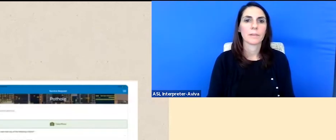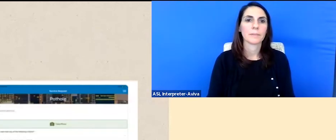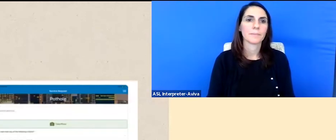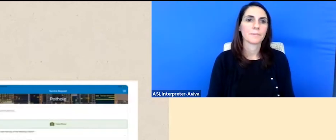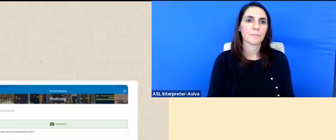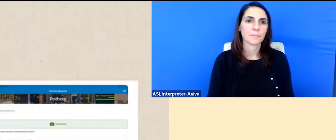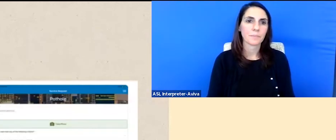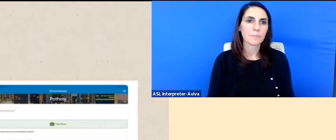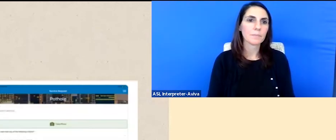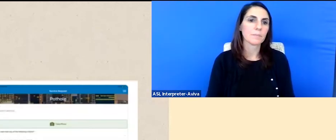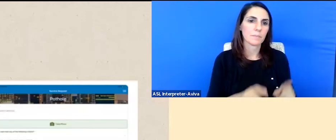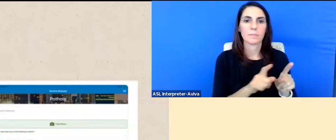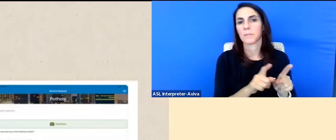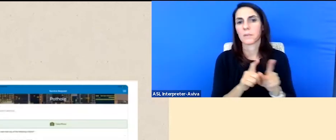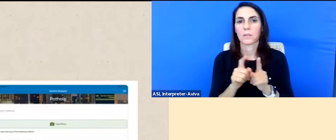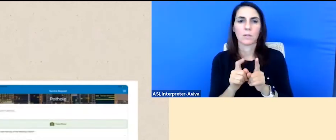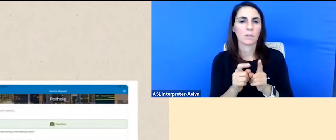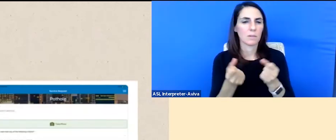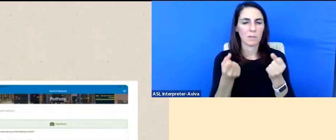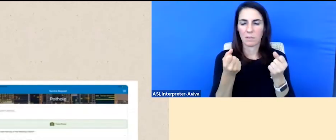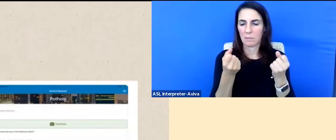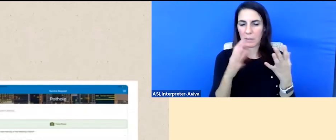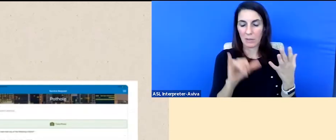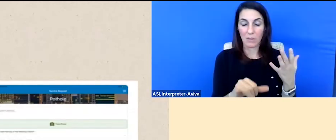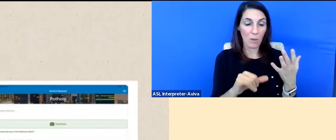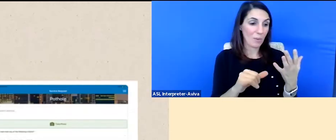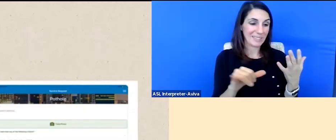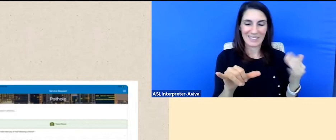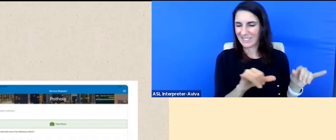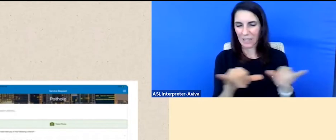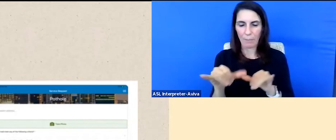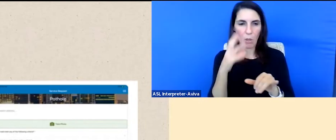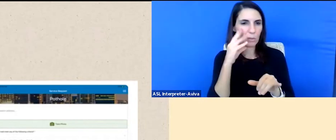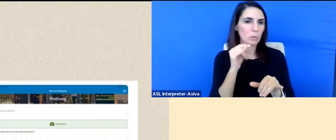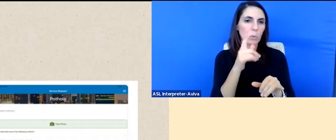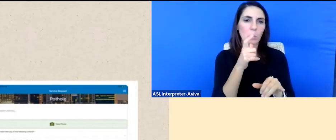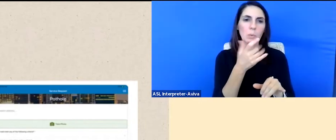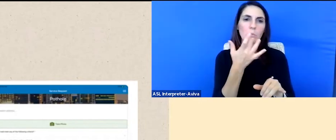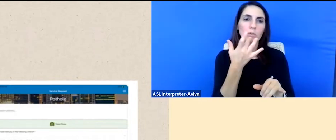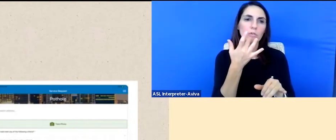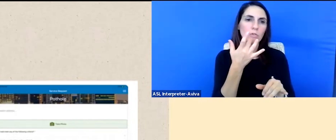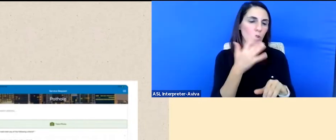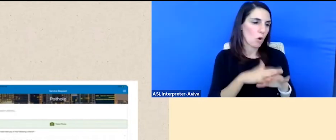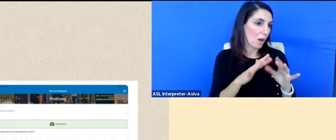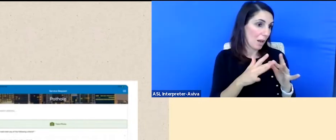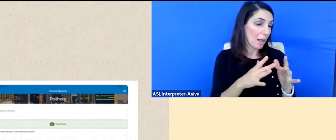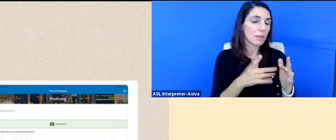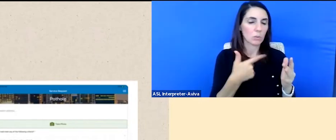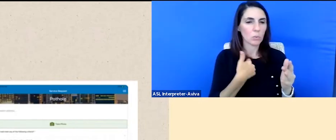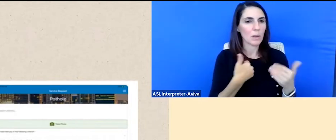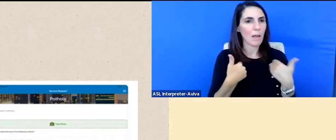we have also a lot of the similar experience for those that just want to go online. We do have mobile